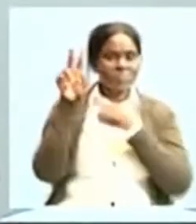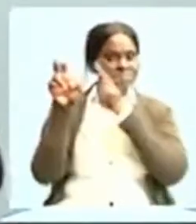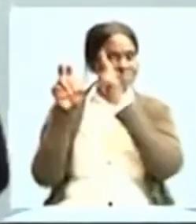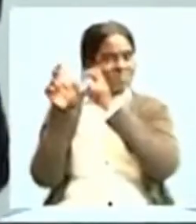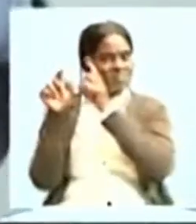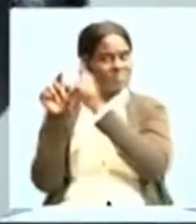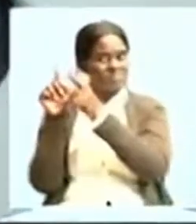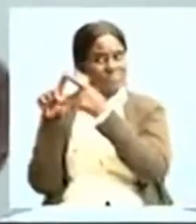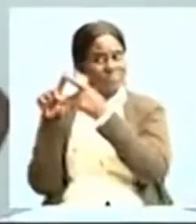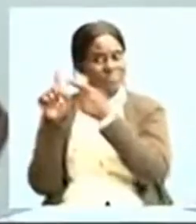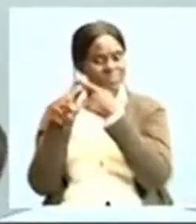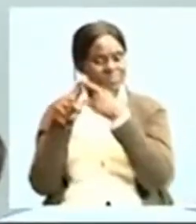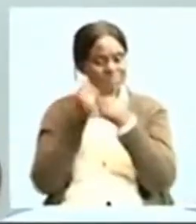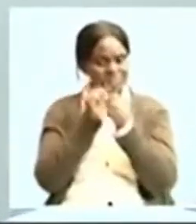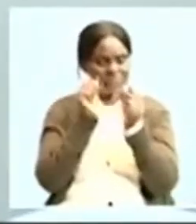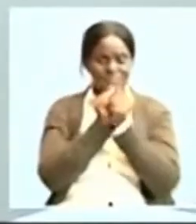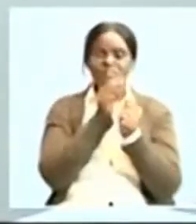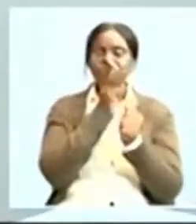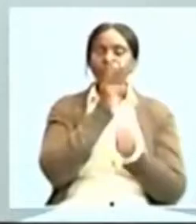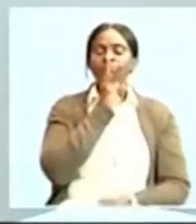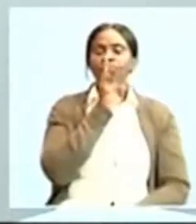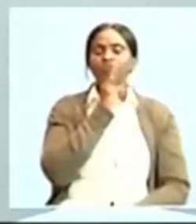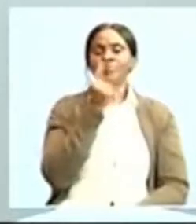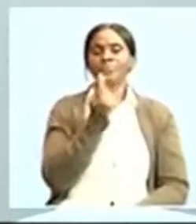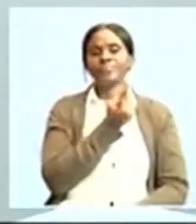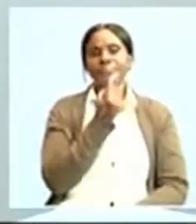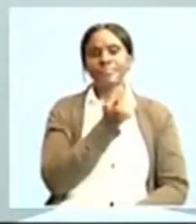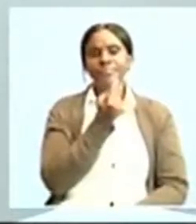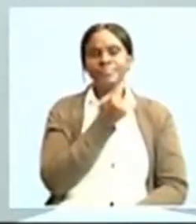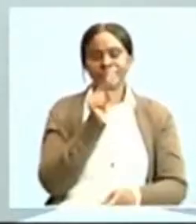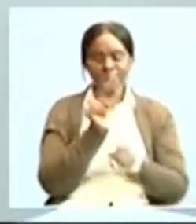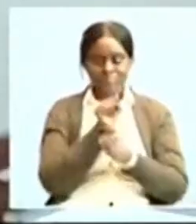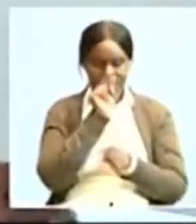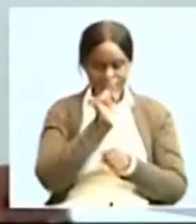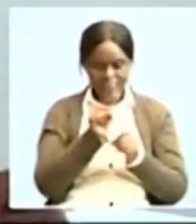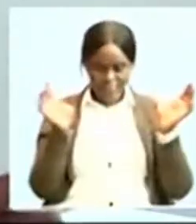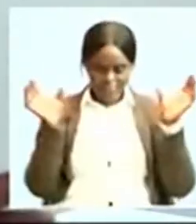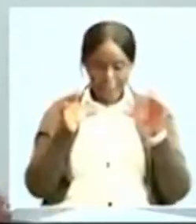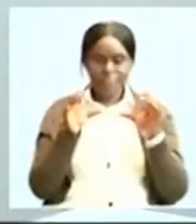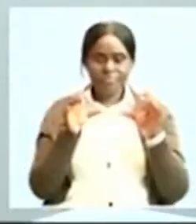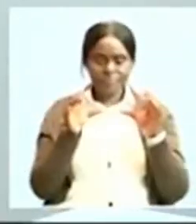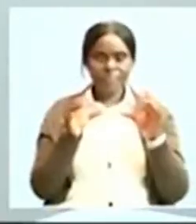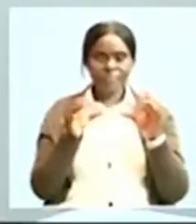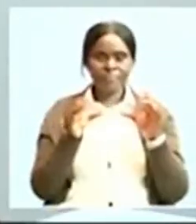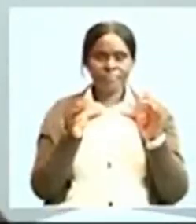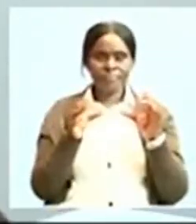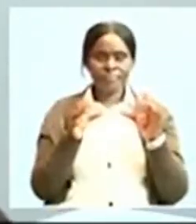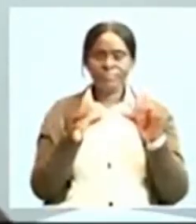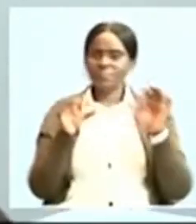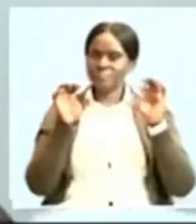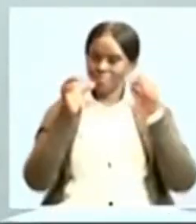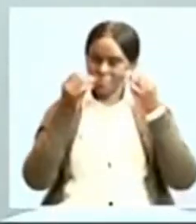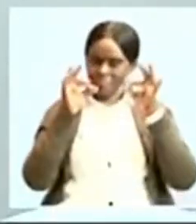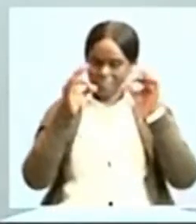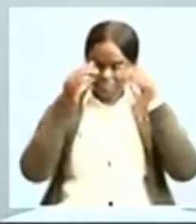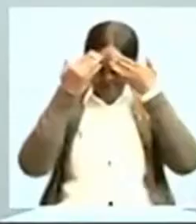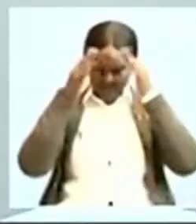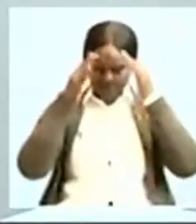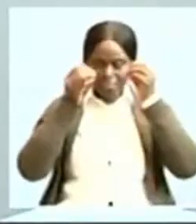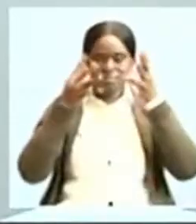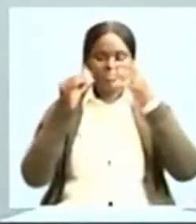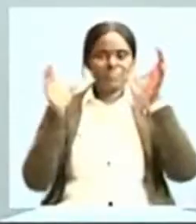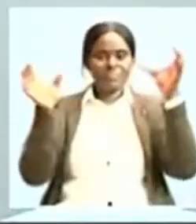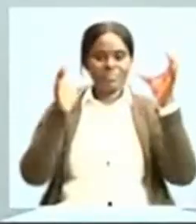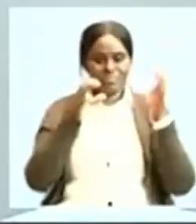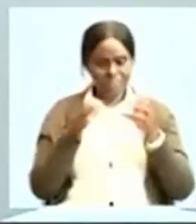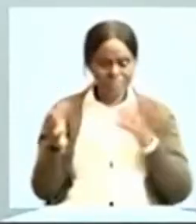one, but to do with the water reticulation. And this committee is well aware, in most of the